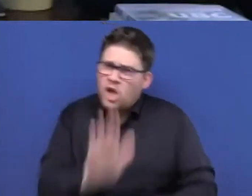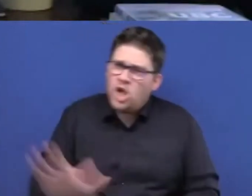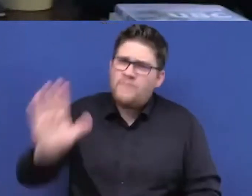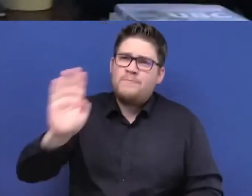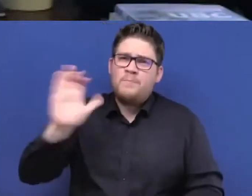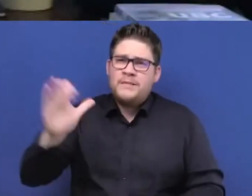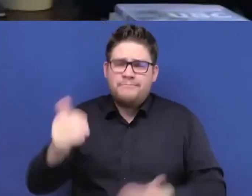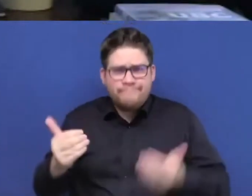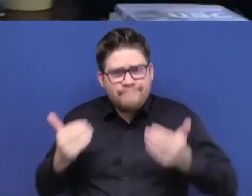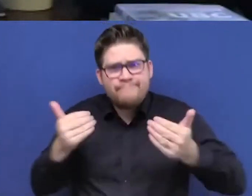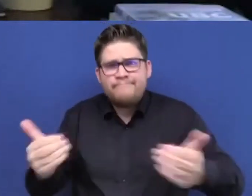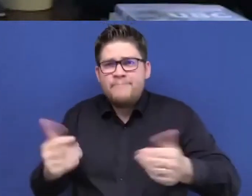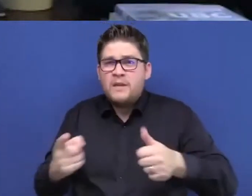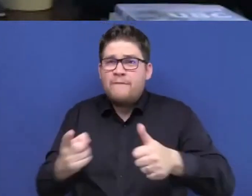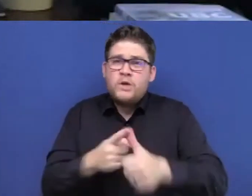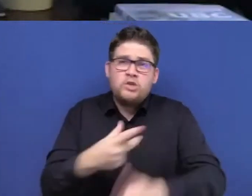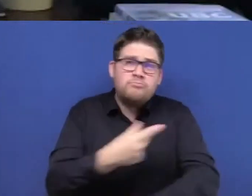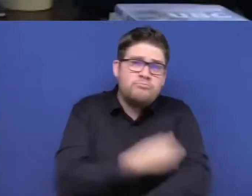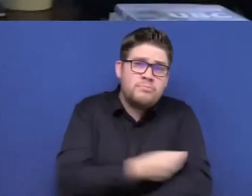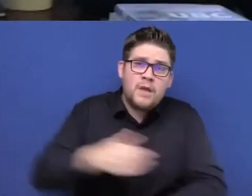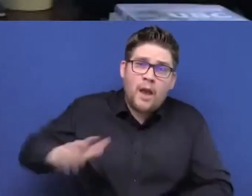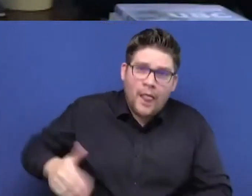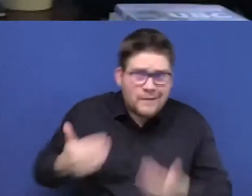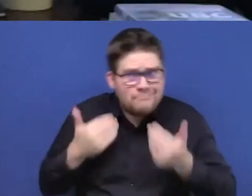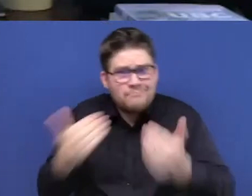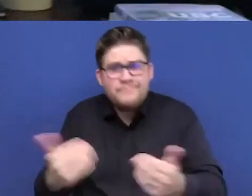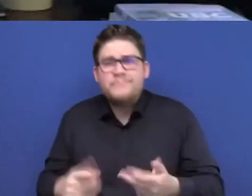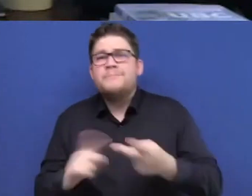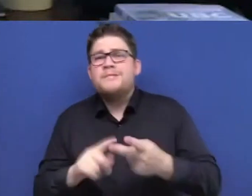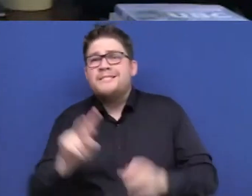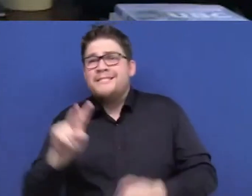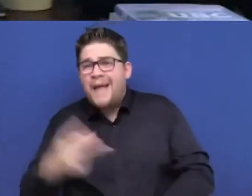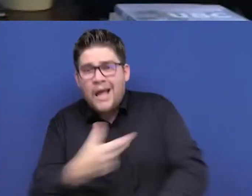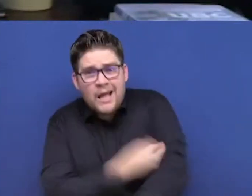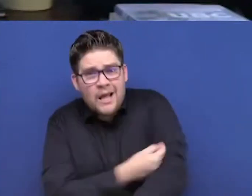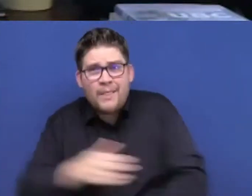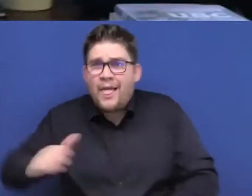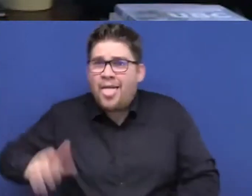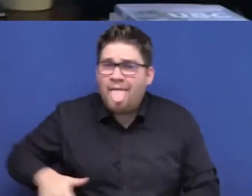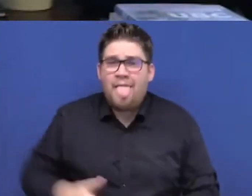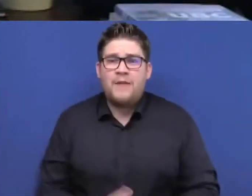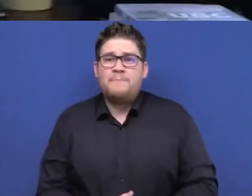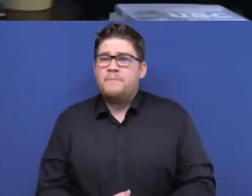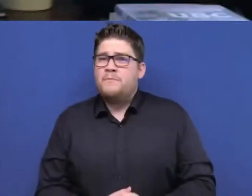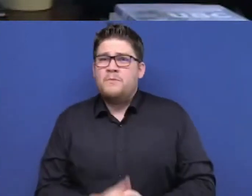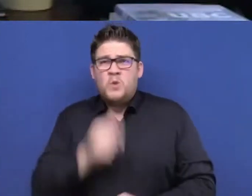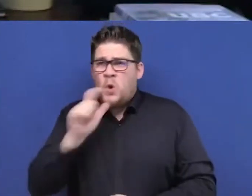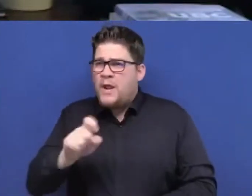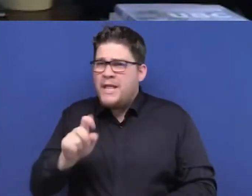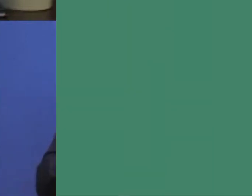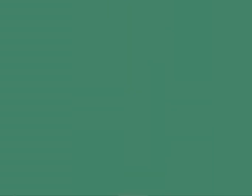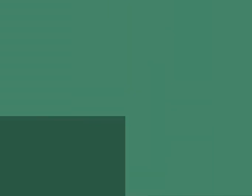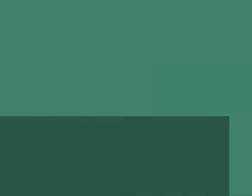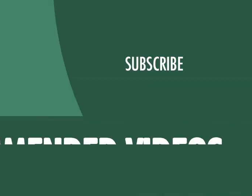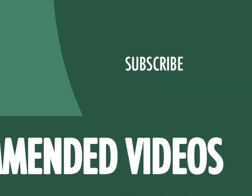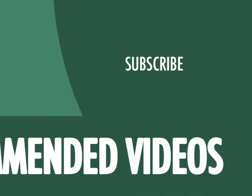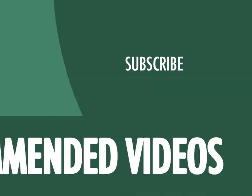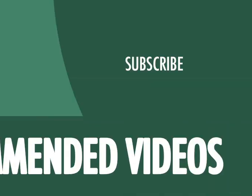your questions answered. Step up for yourself to protect yourself, but also to protect those around you.